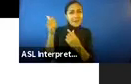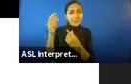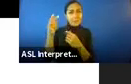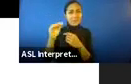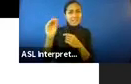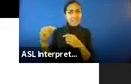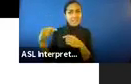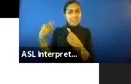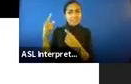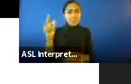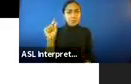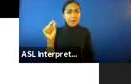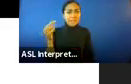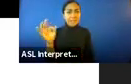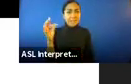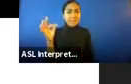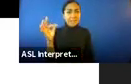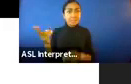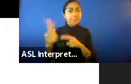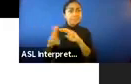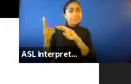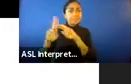And at the same time that we have